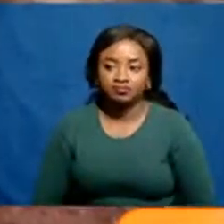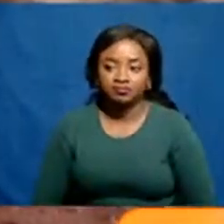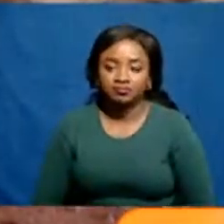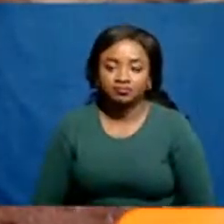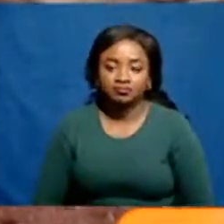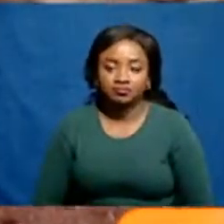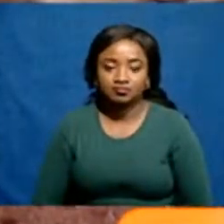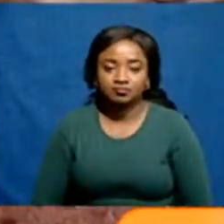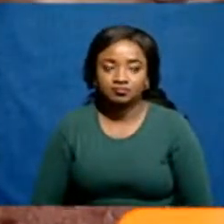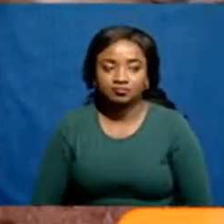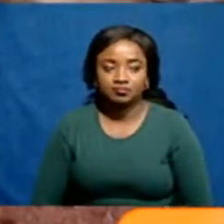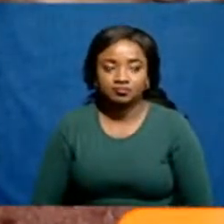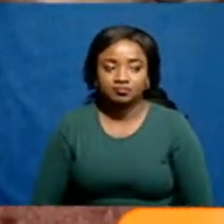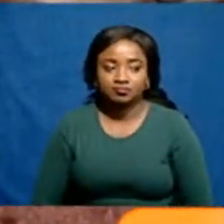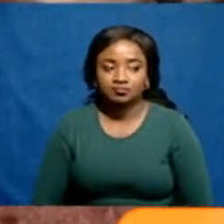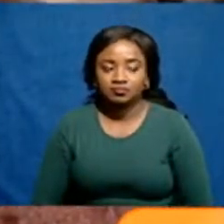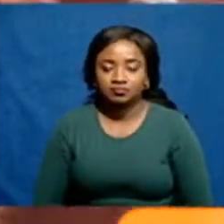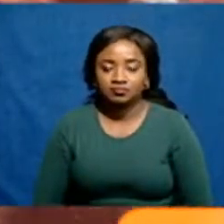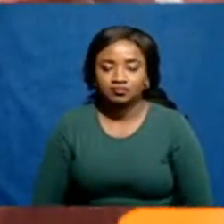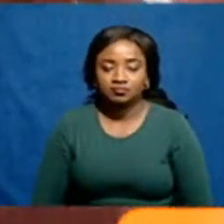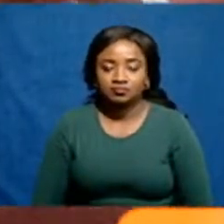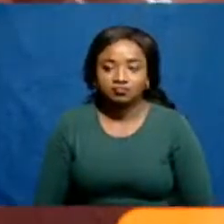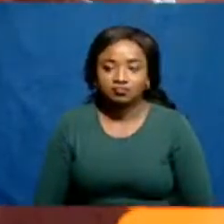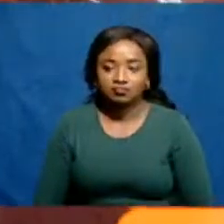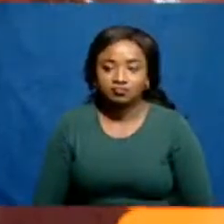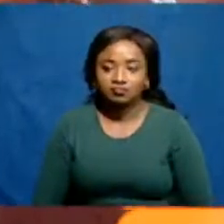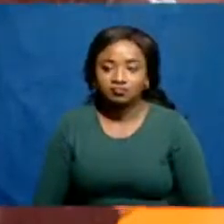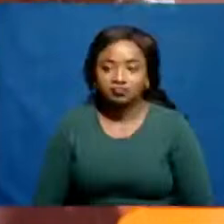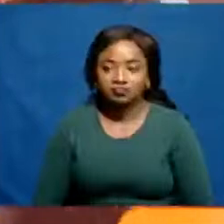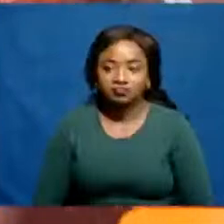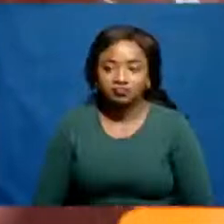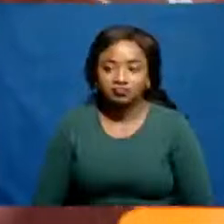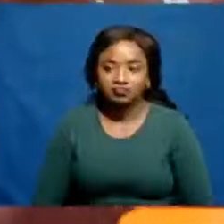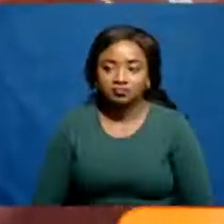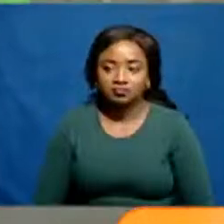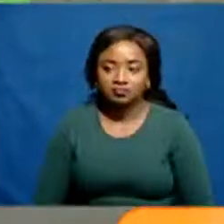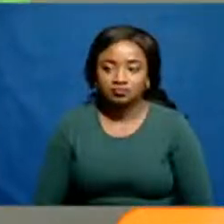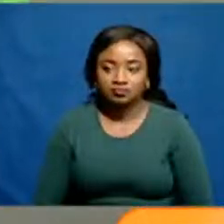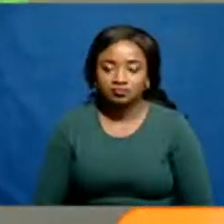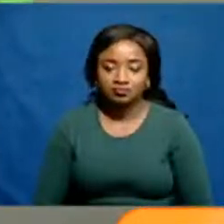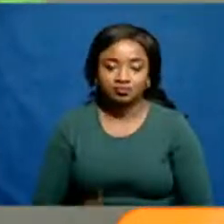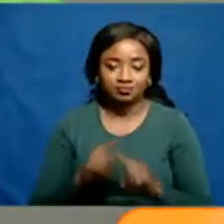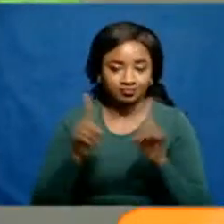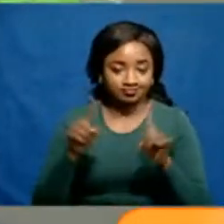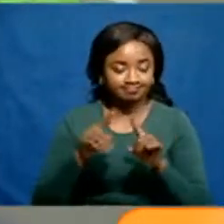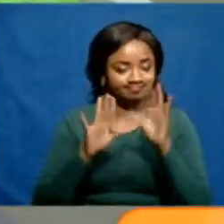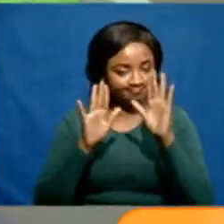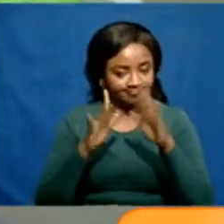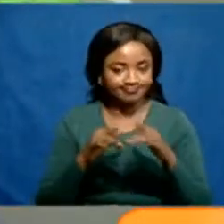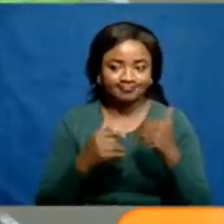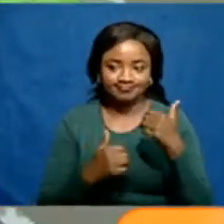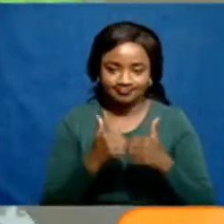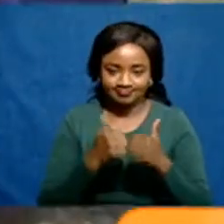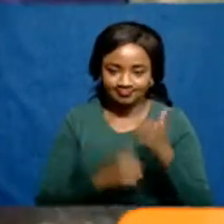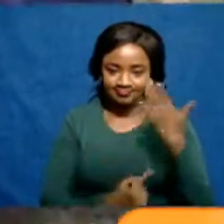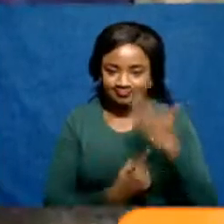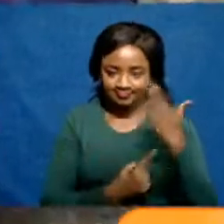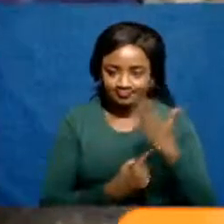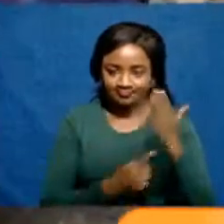Despite the accuracy by traditional weathermen, it is still not qualitative compared to the modern-day meteorological prediction.